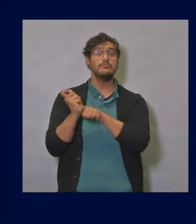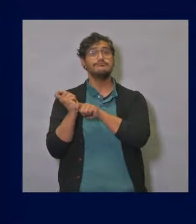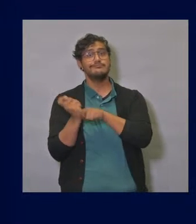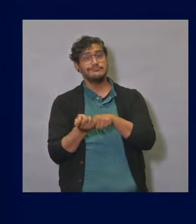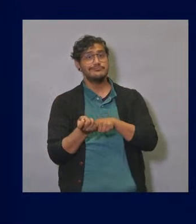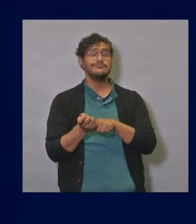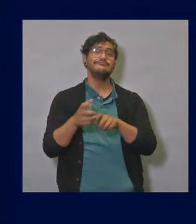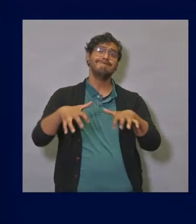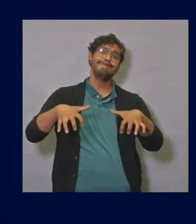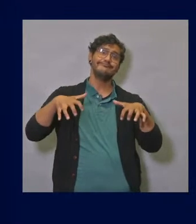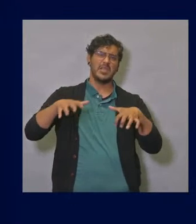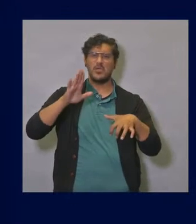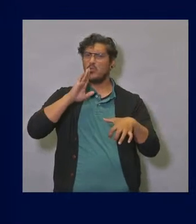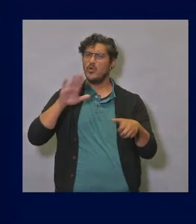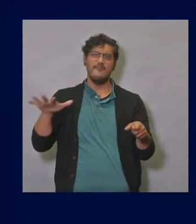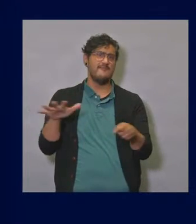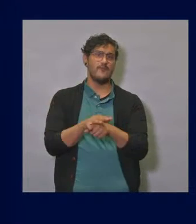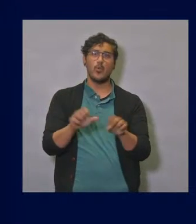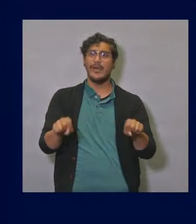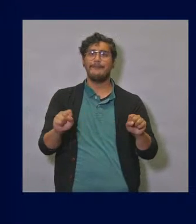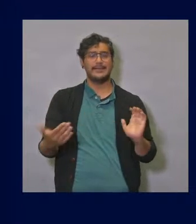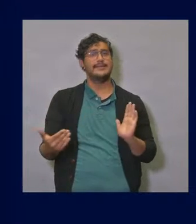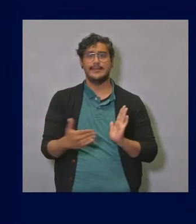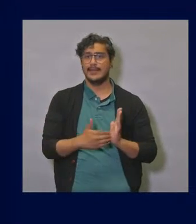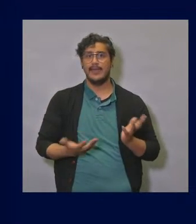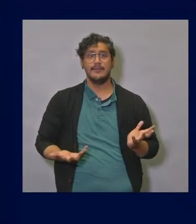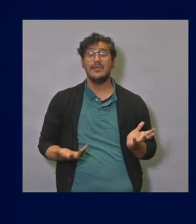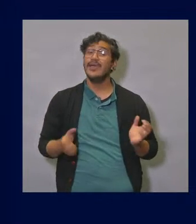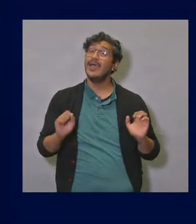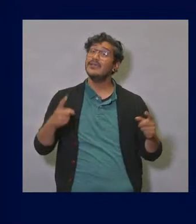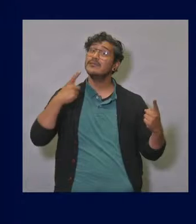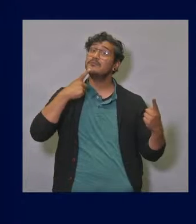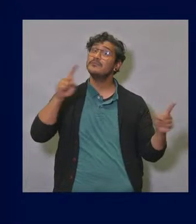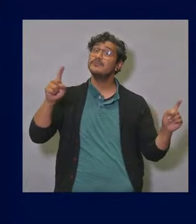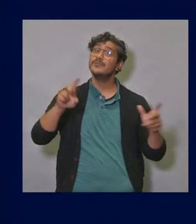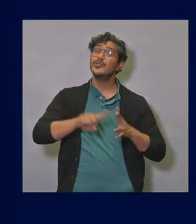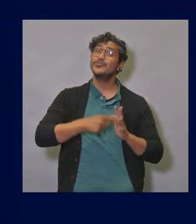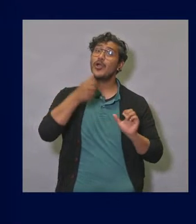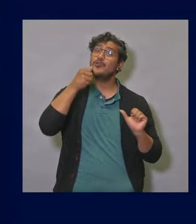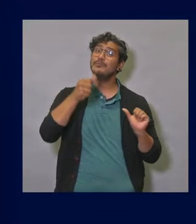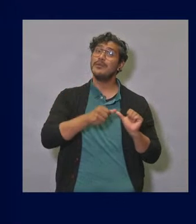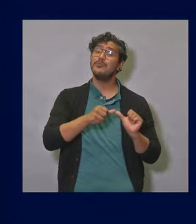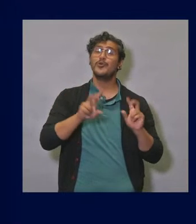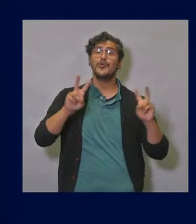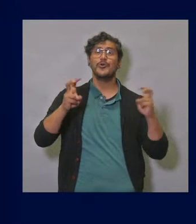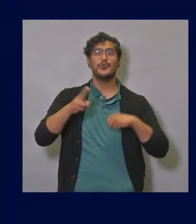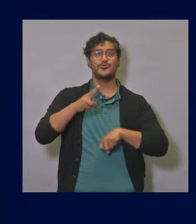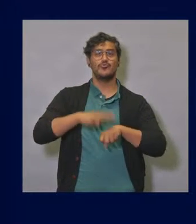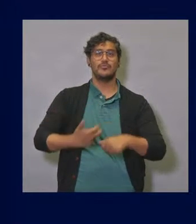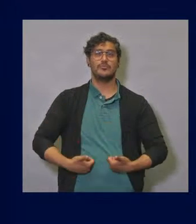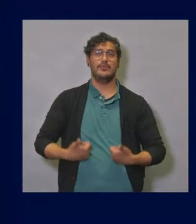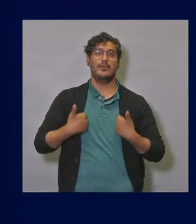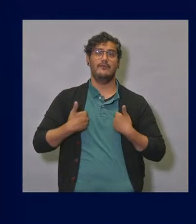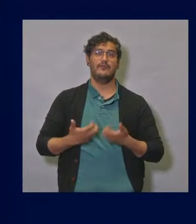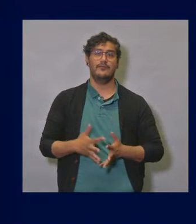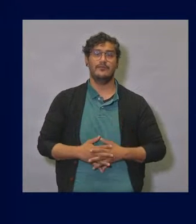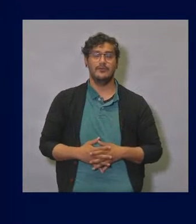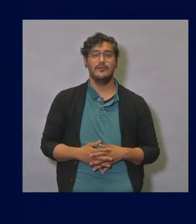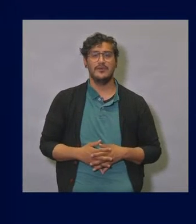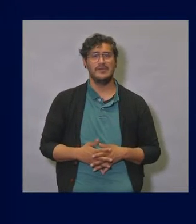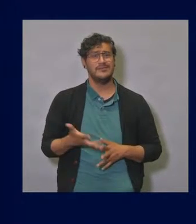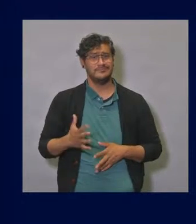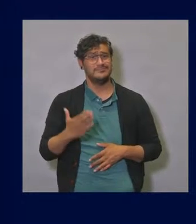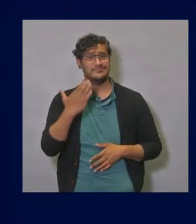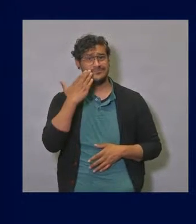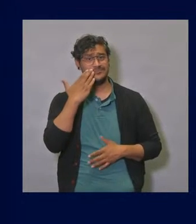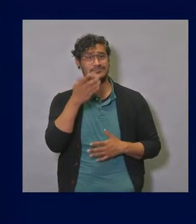can operate at full capacity, and we can finally start to remember what normal life was like. I know that people still